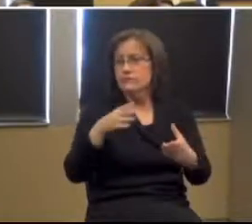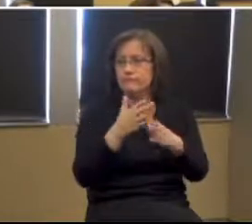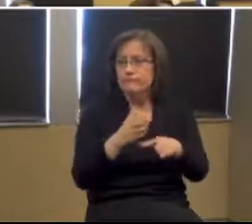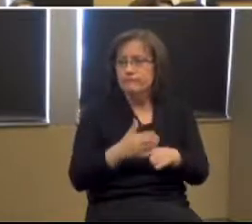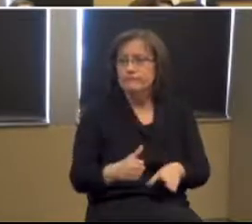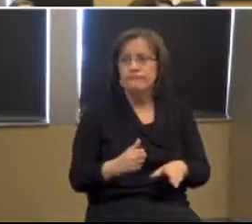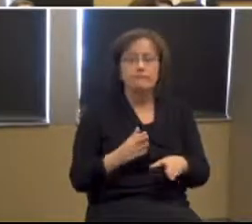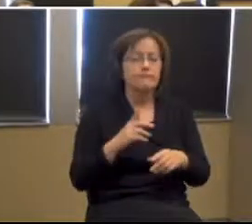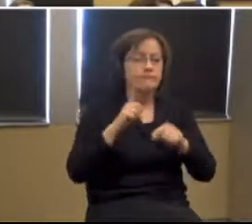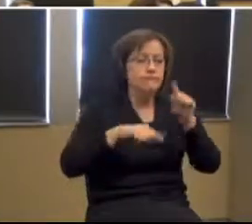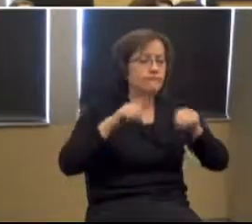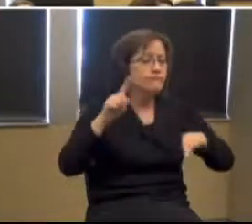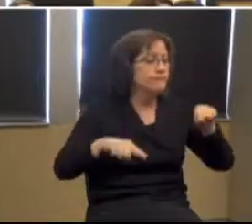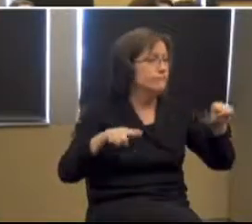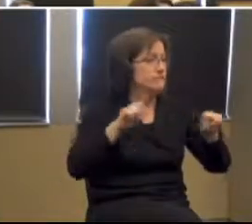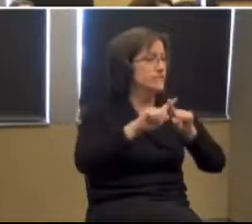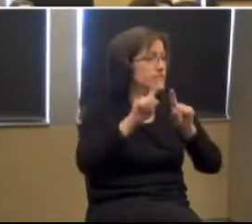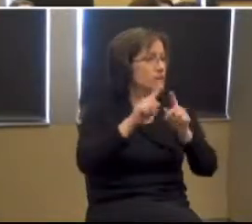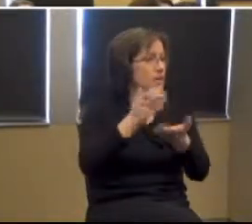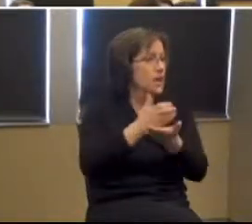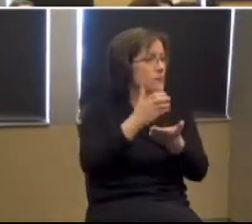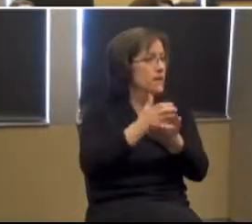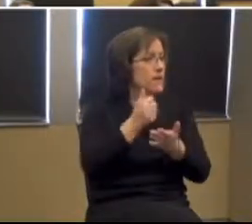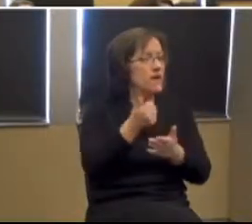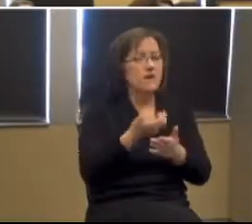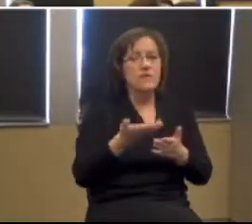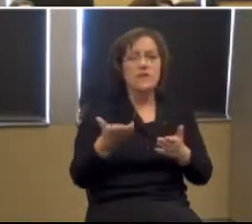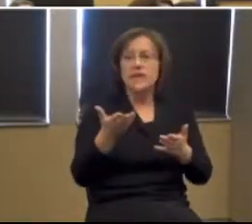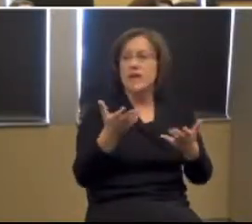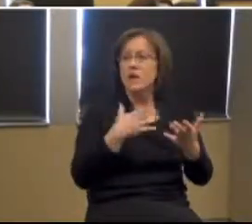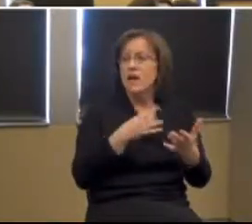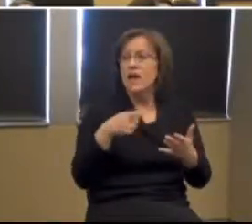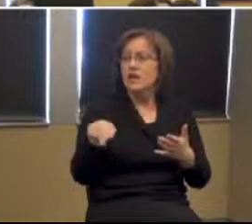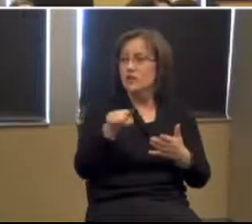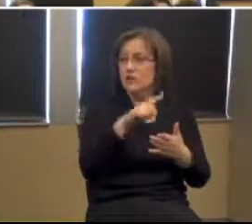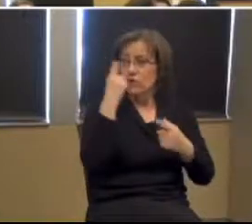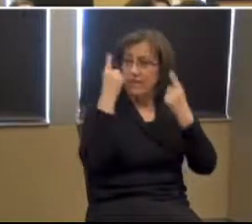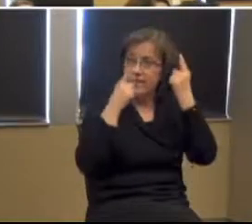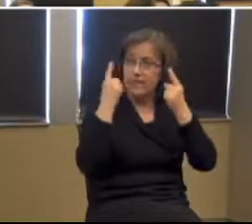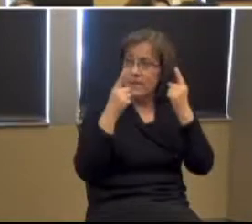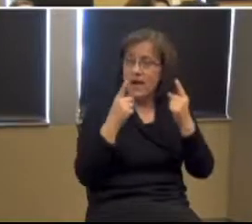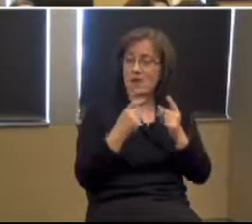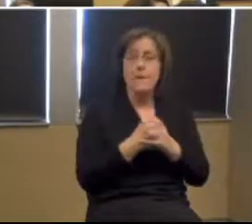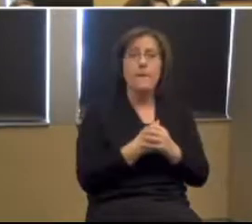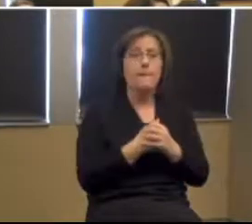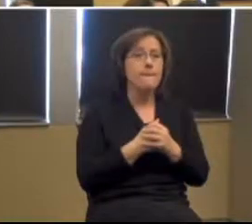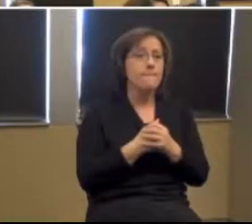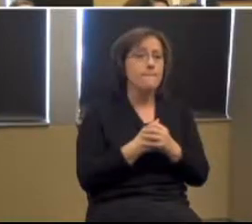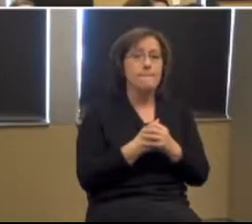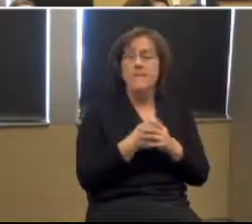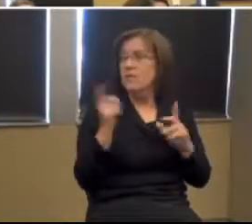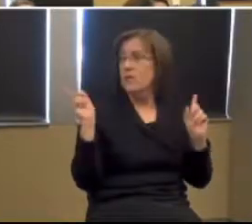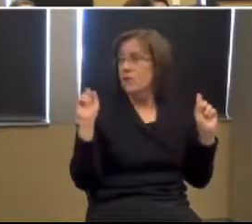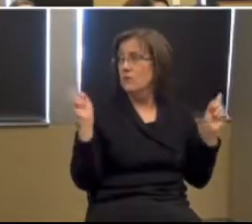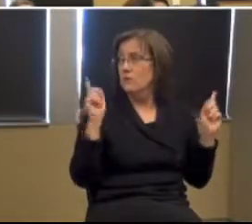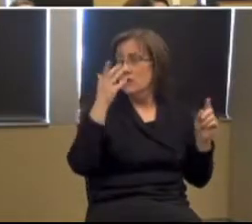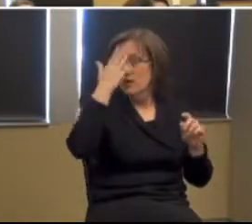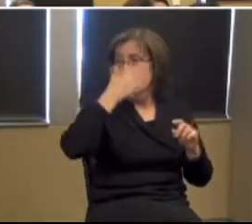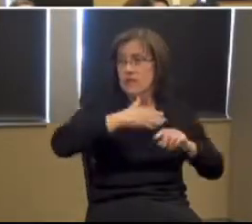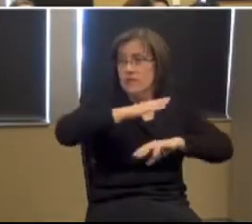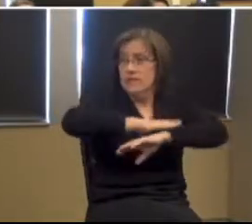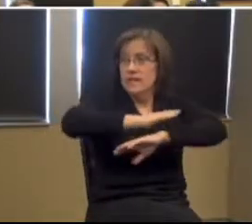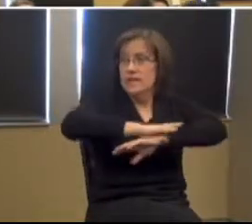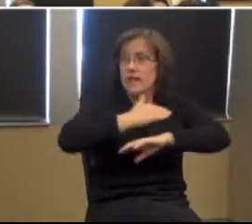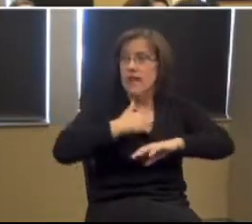So the other thing that I want you all to think about is these front 2 tables have tasks that we've used with